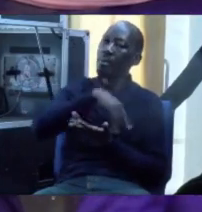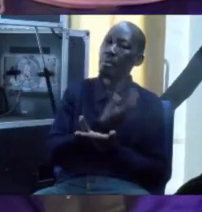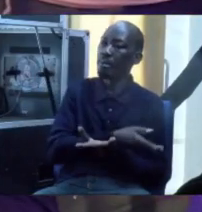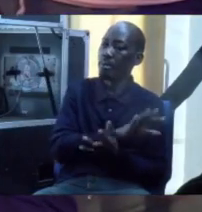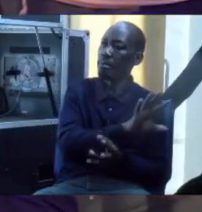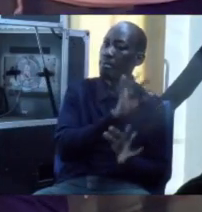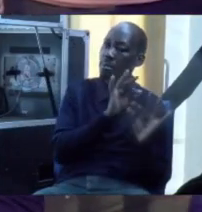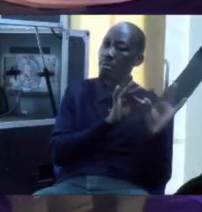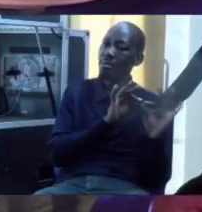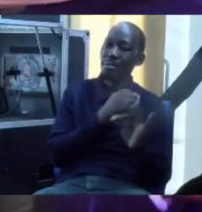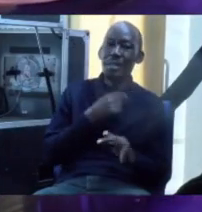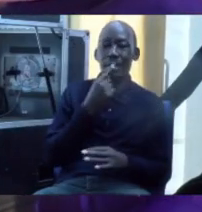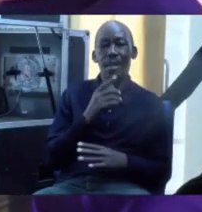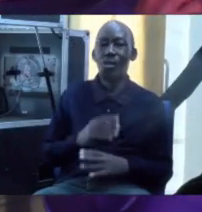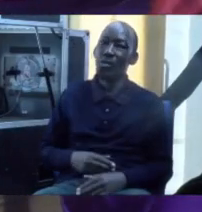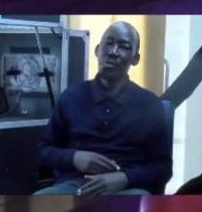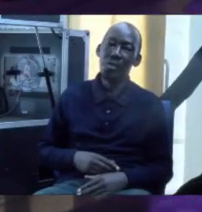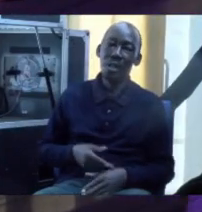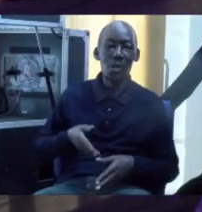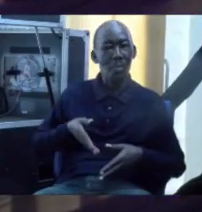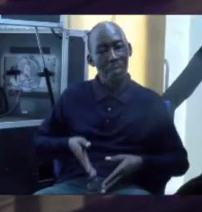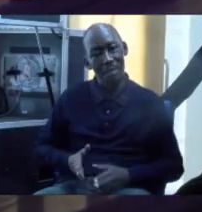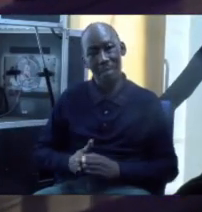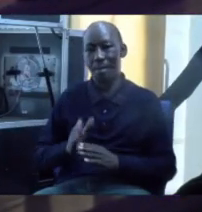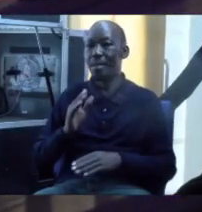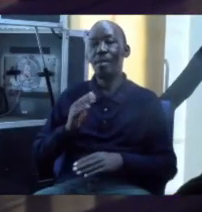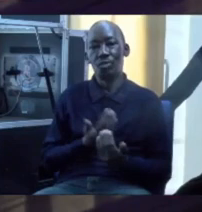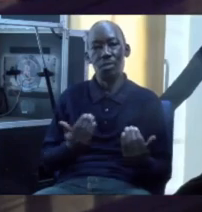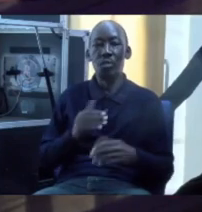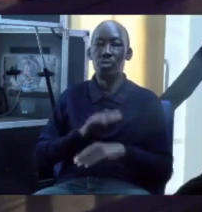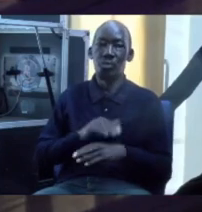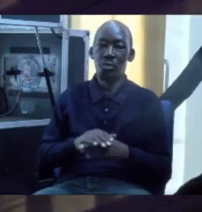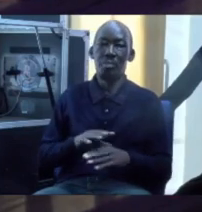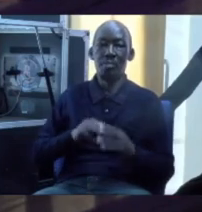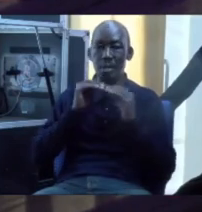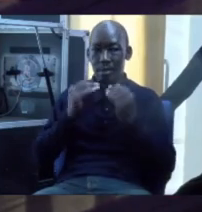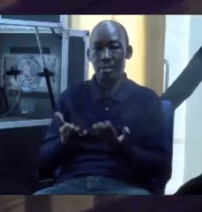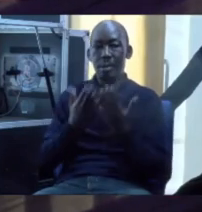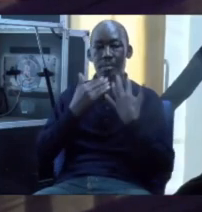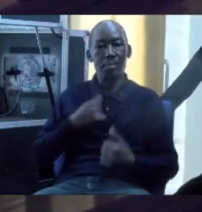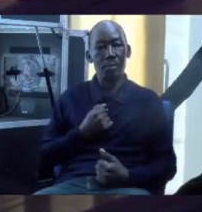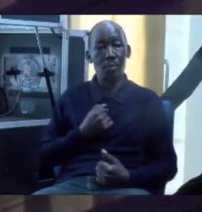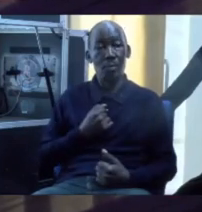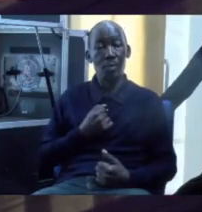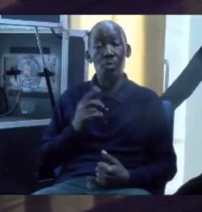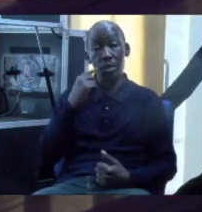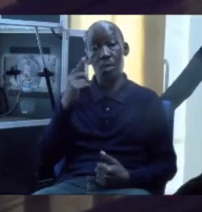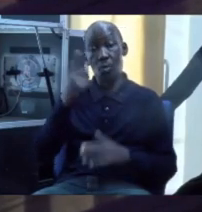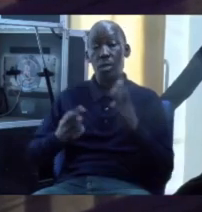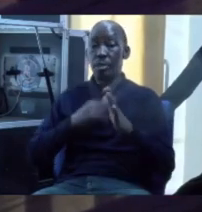li. Kasema kuzaa. Bwana asifiwe sana. Amen. Are you understand what I'm trying to say? Unaona